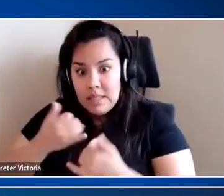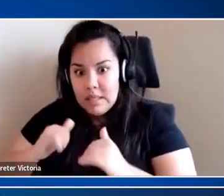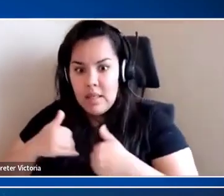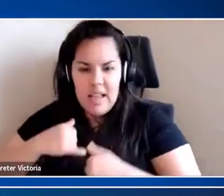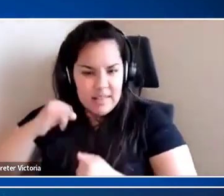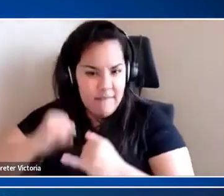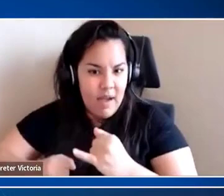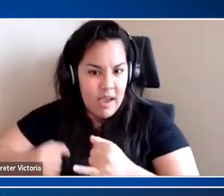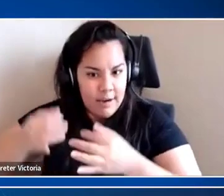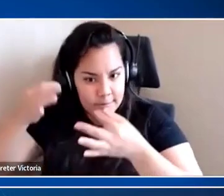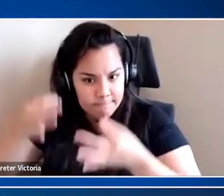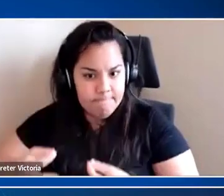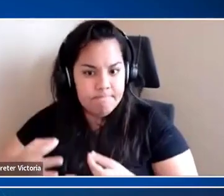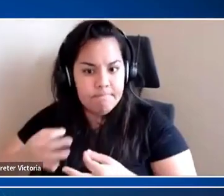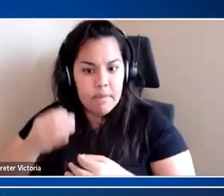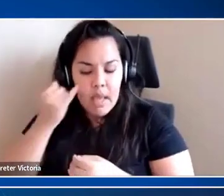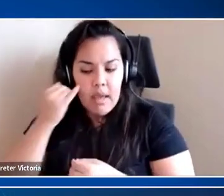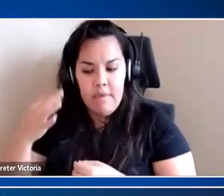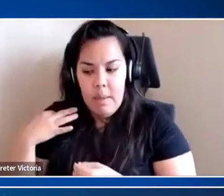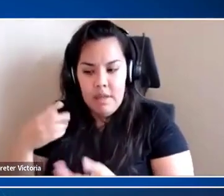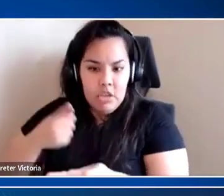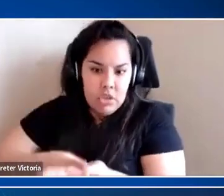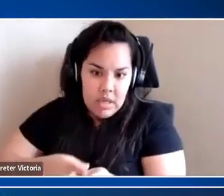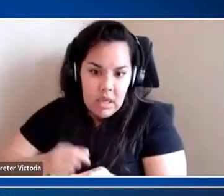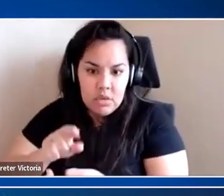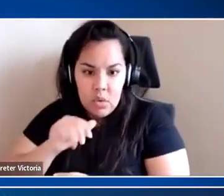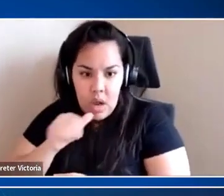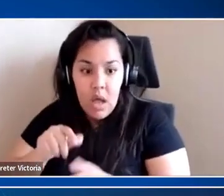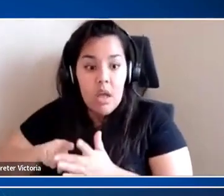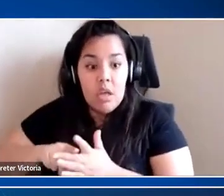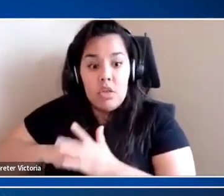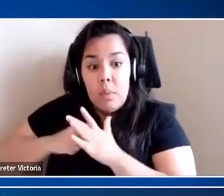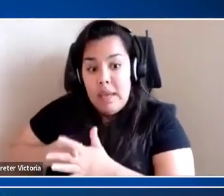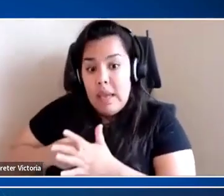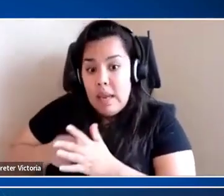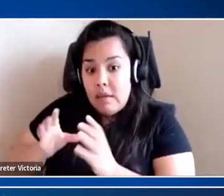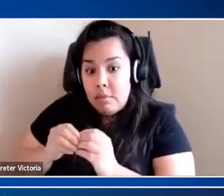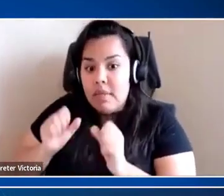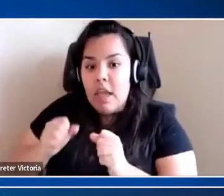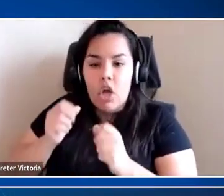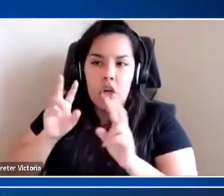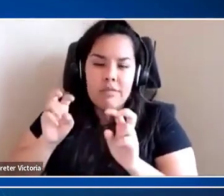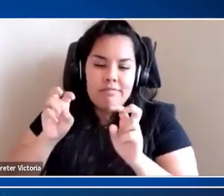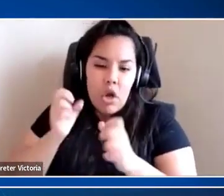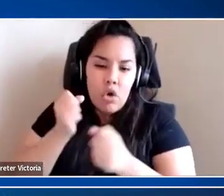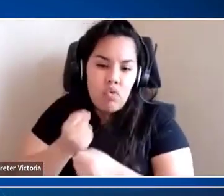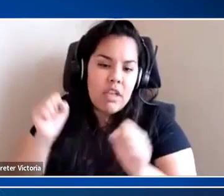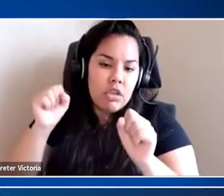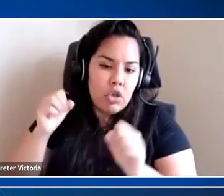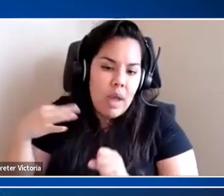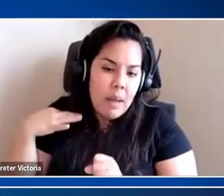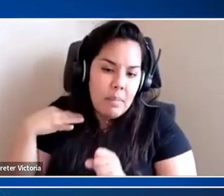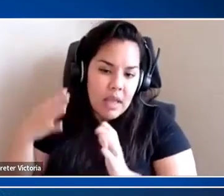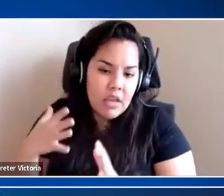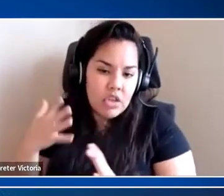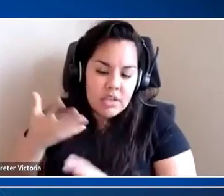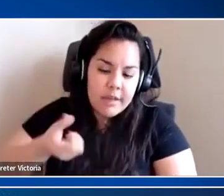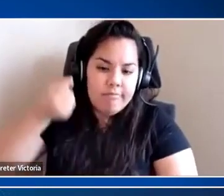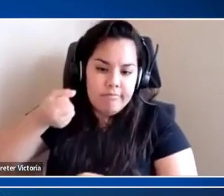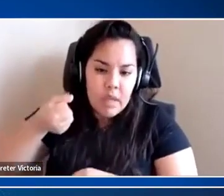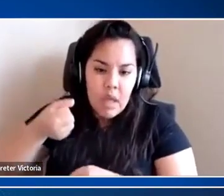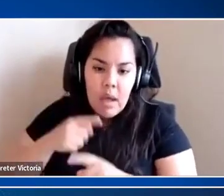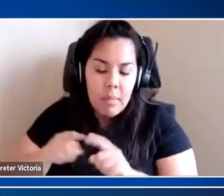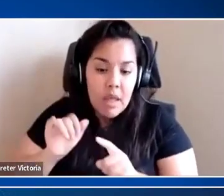an application is discussed or not. So at the beginning of a meeting, they can rescue applications as it could before. But in short, that process will